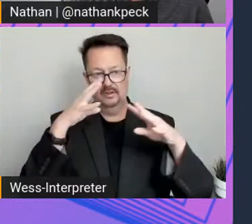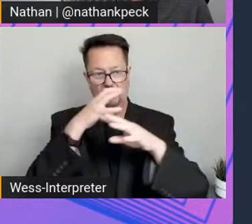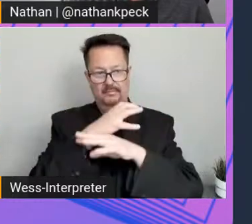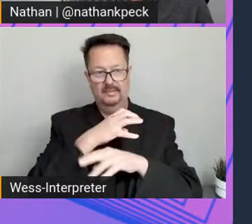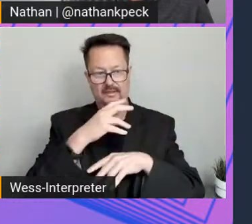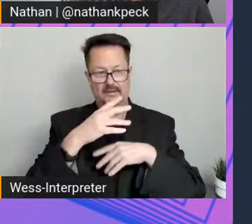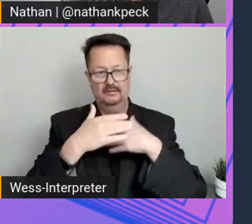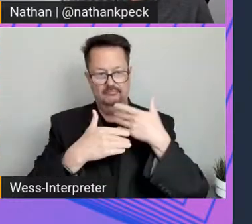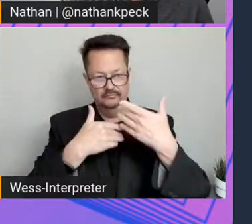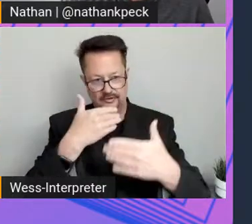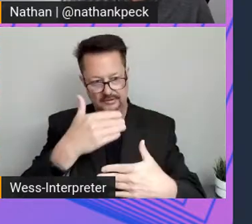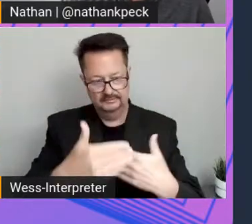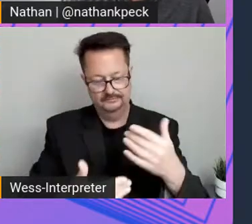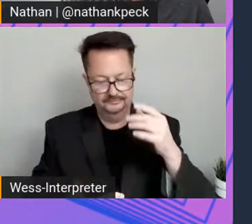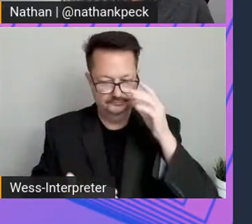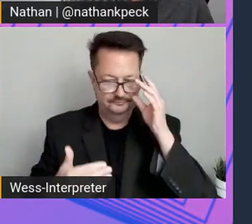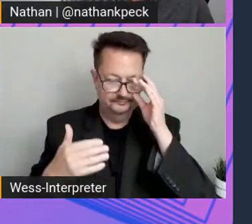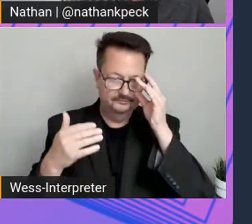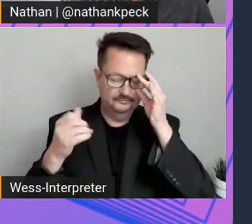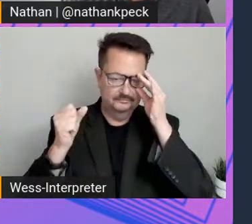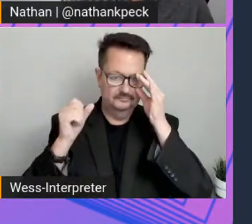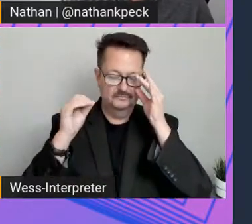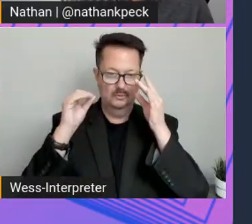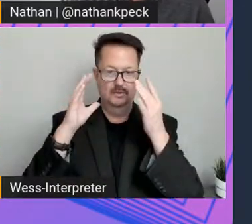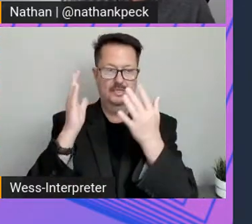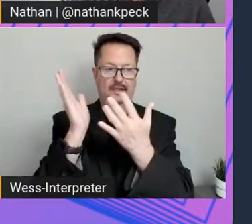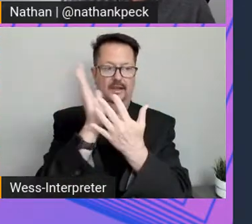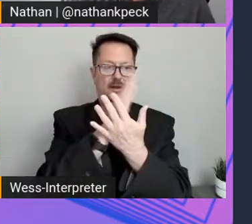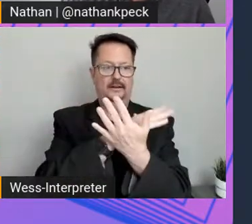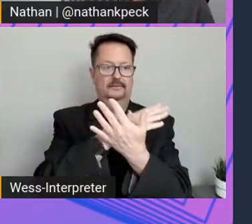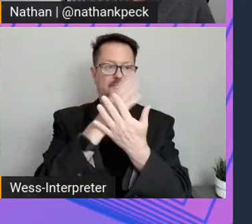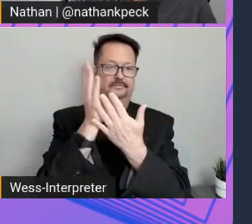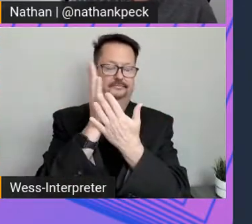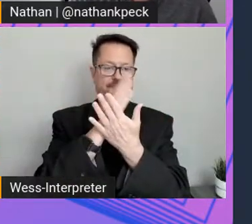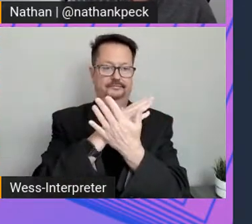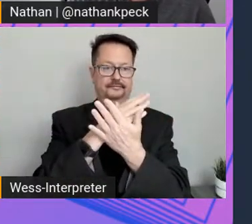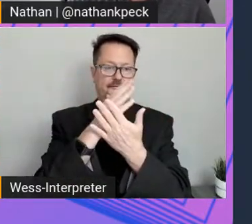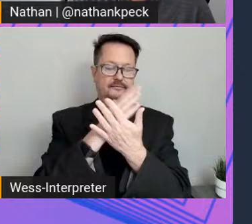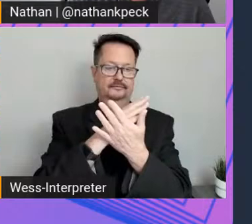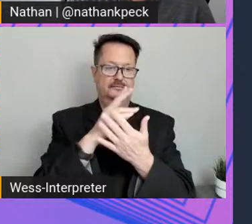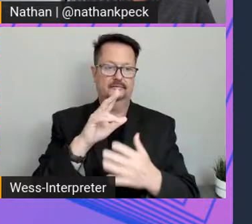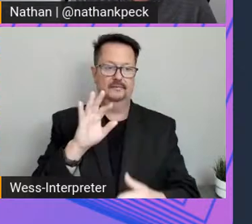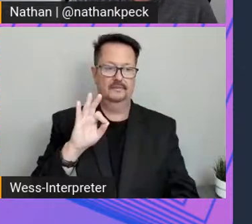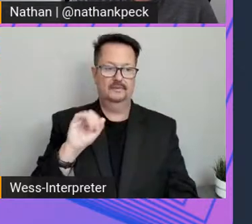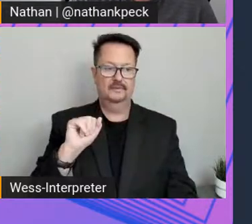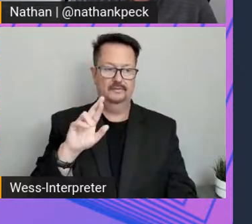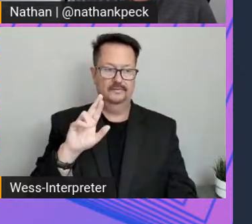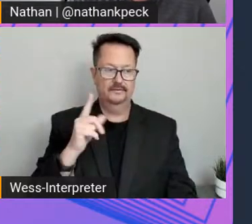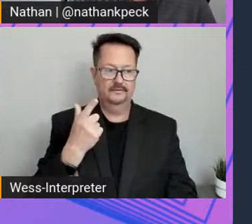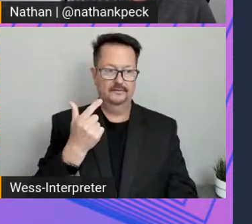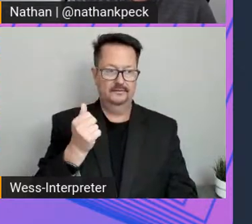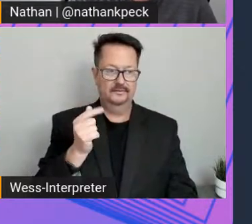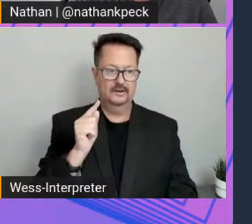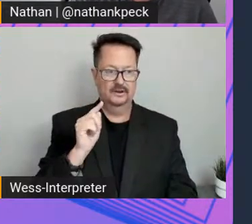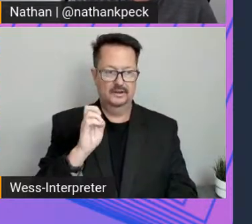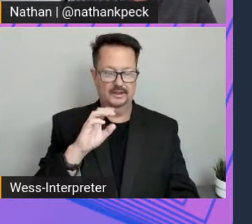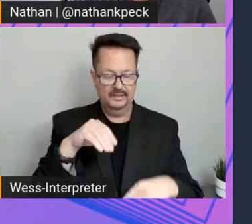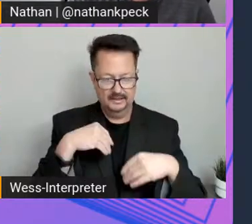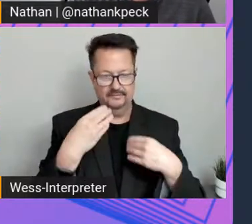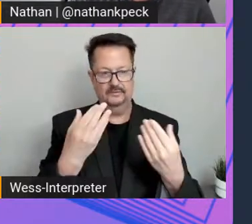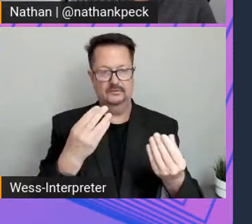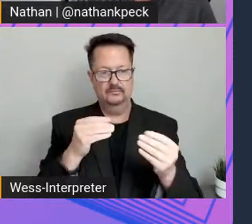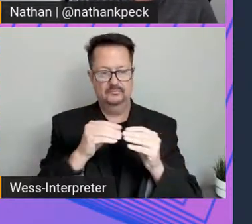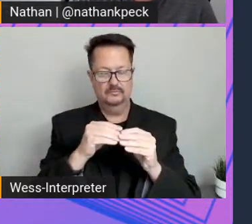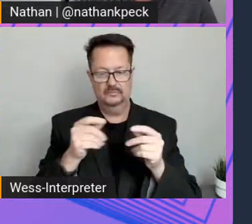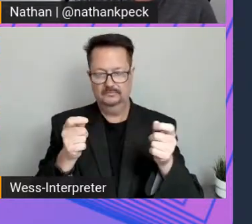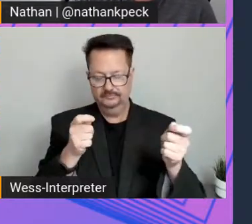So on the serverless spectrum, the way I see it is AWS Fargate gives you more configurability, more control,